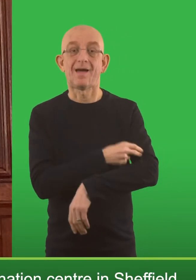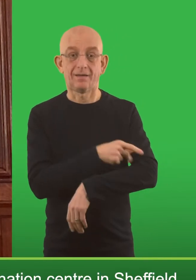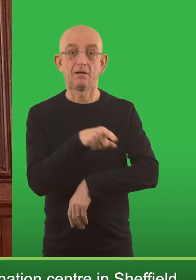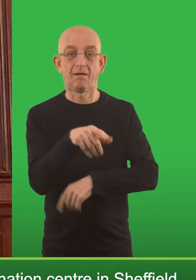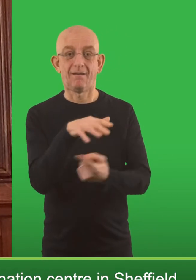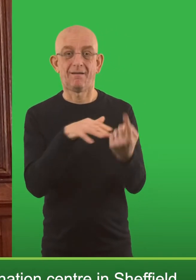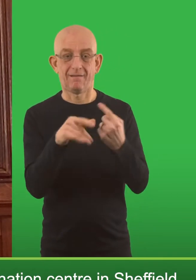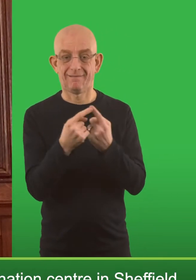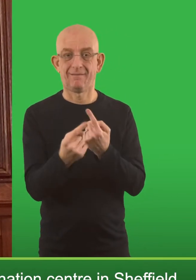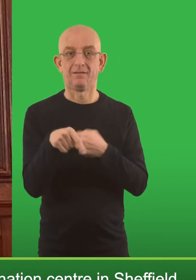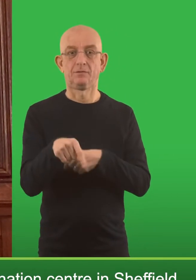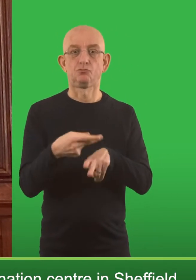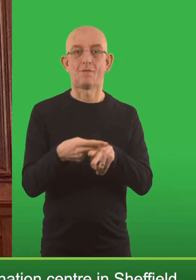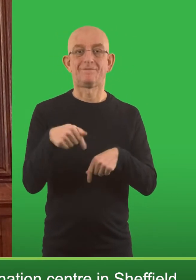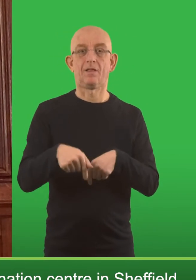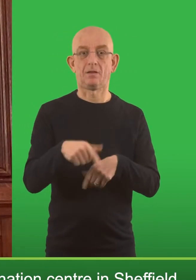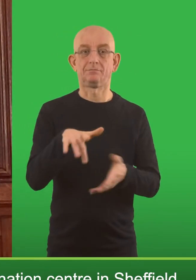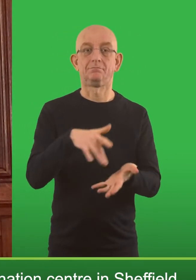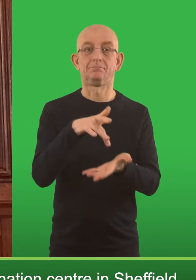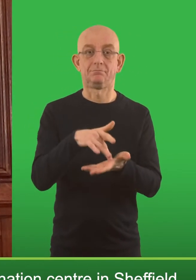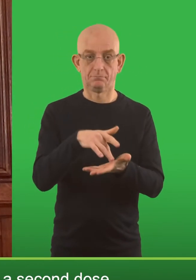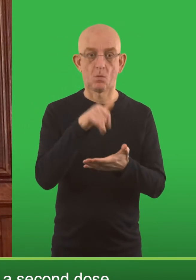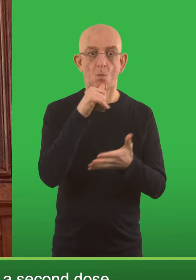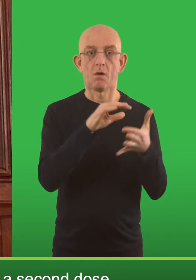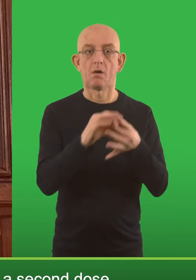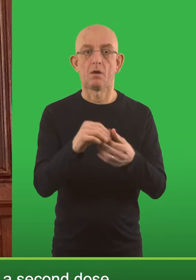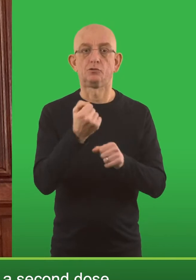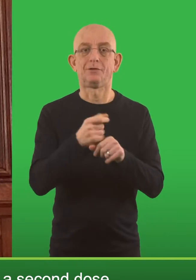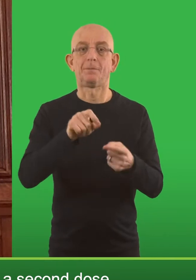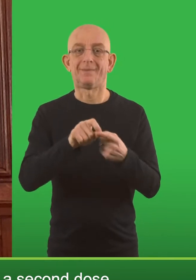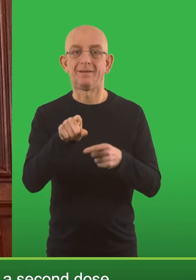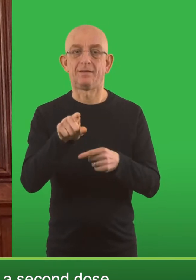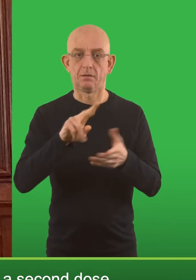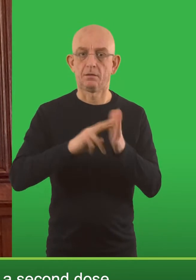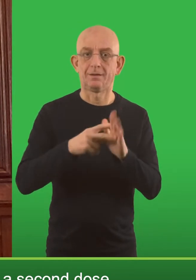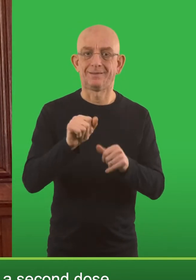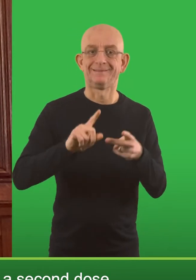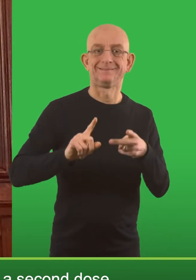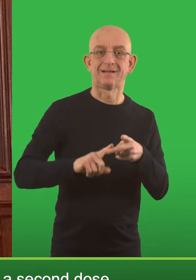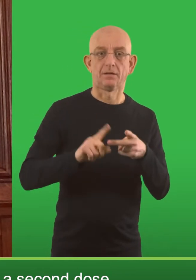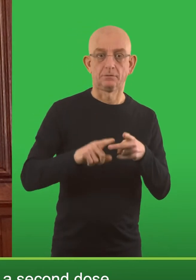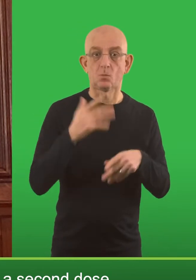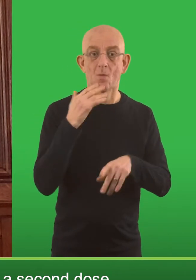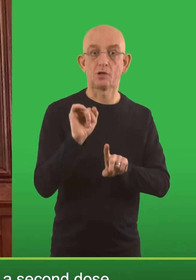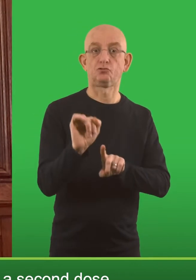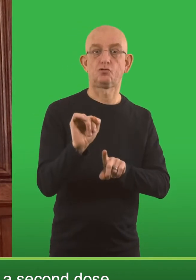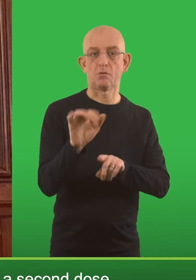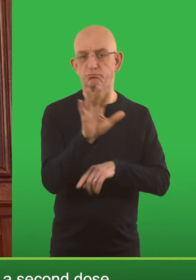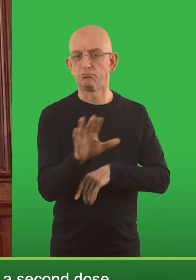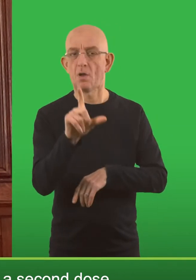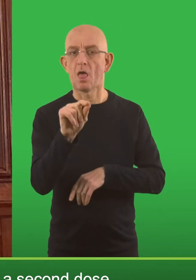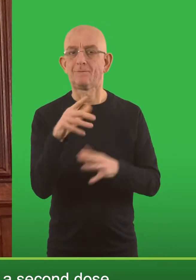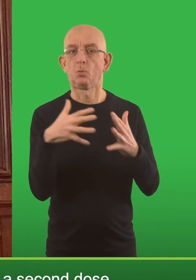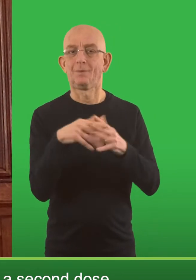who got their vaccine at the local vaccination centre in Sheffield will be contacted by their GP to arrange a second dose when it's